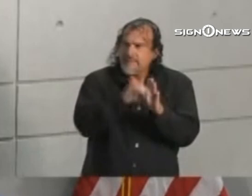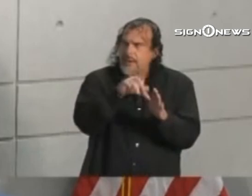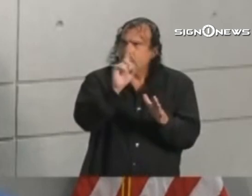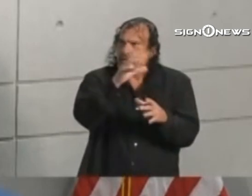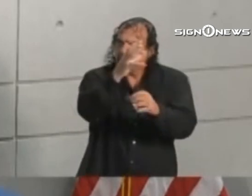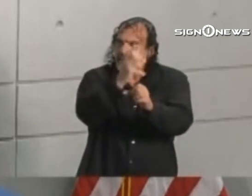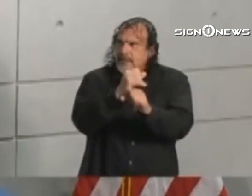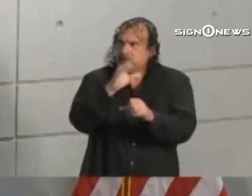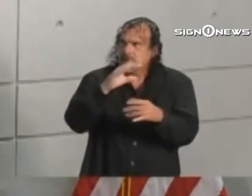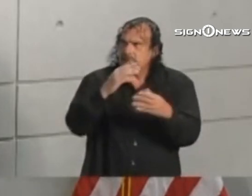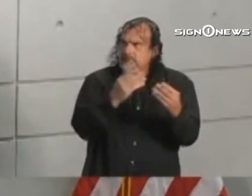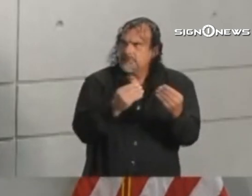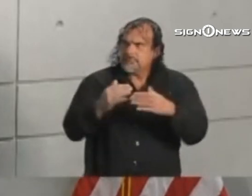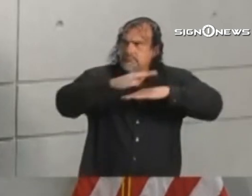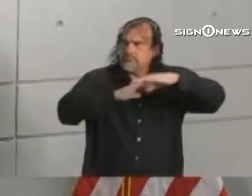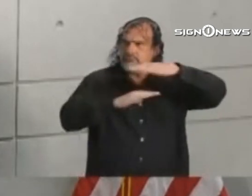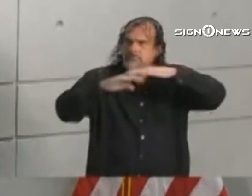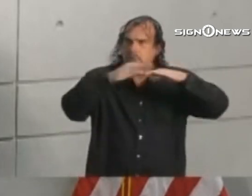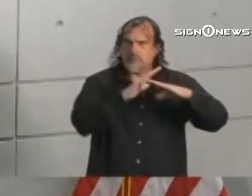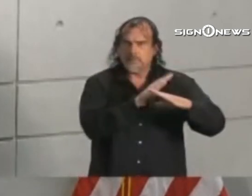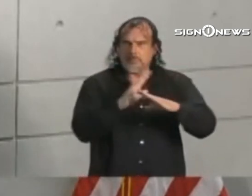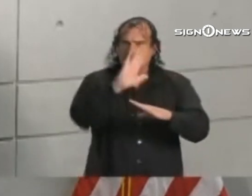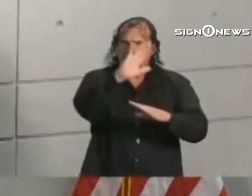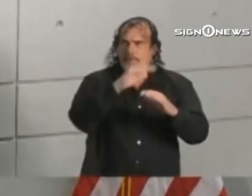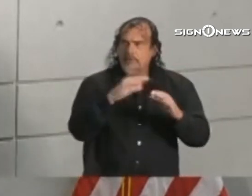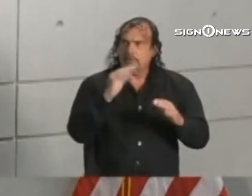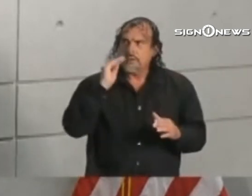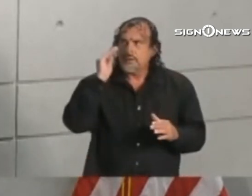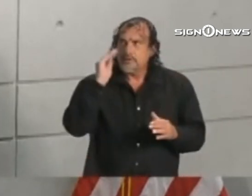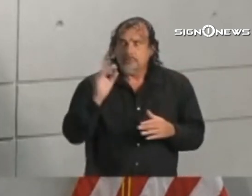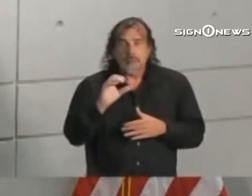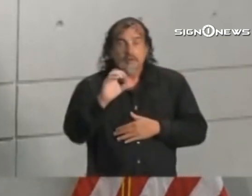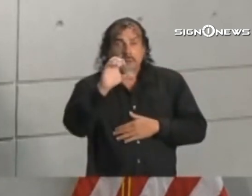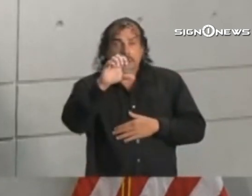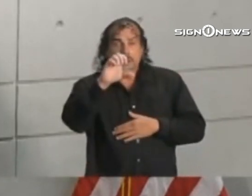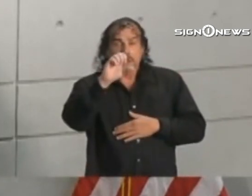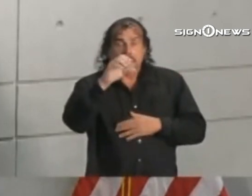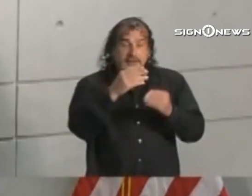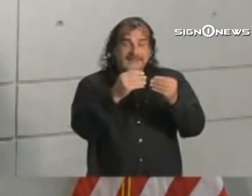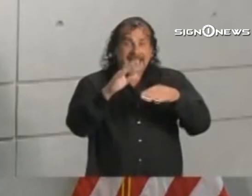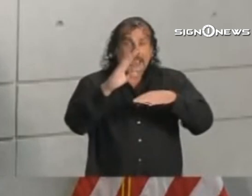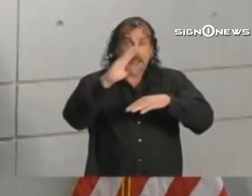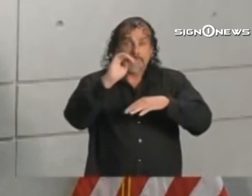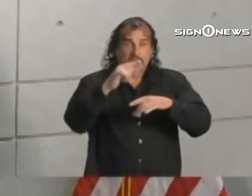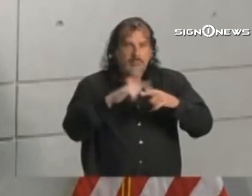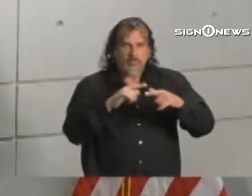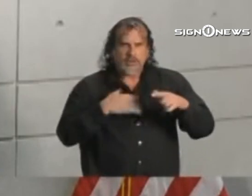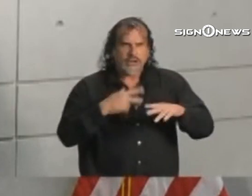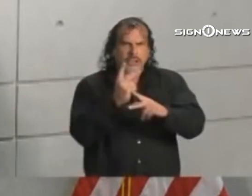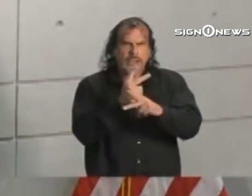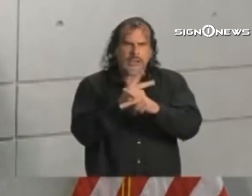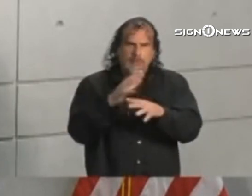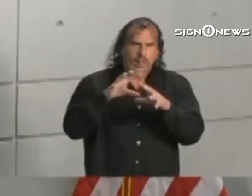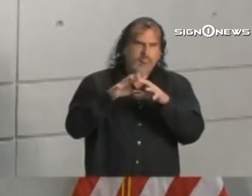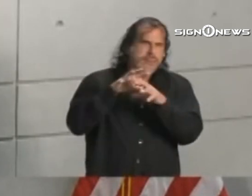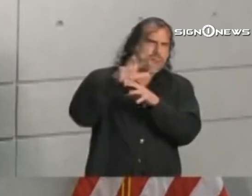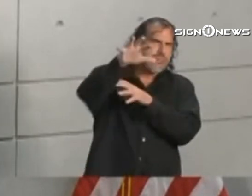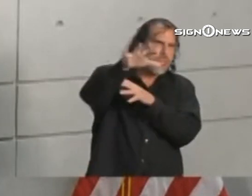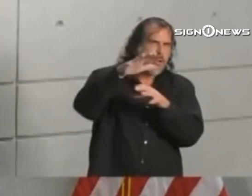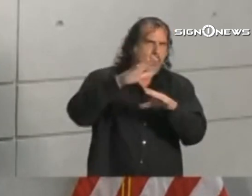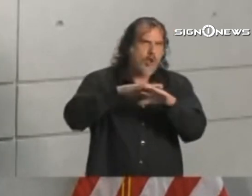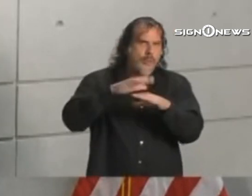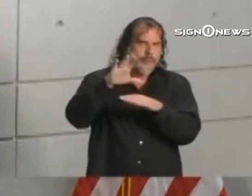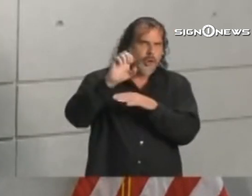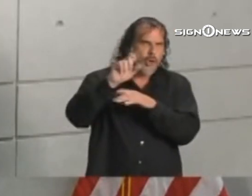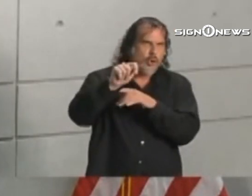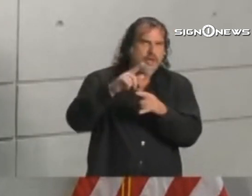they can get their own sandbags to prepare their homes? Yeah, so sandbags, we always keep a large quantity of sandbags on the coast, and those are handled at the